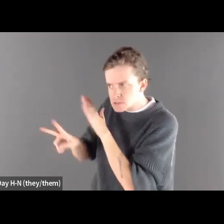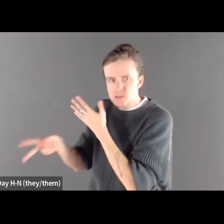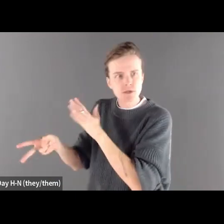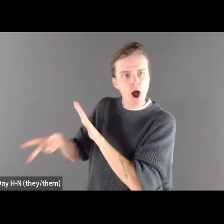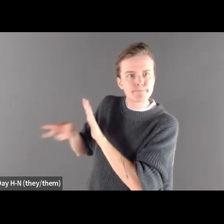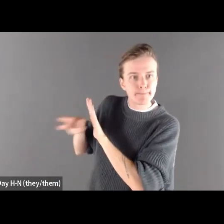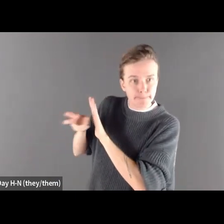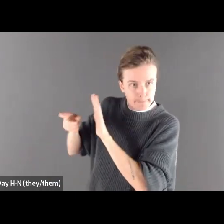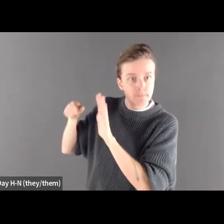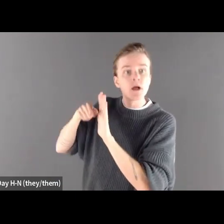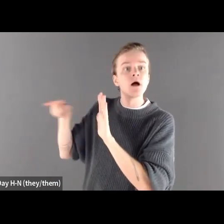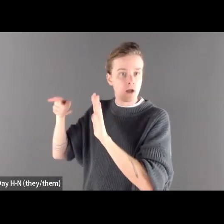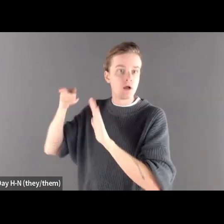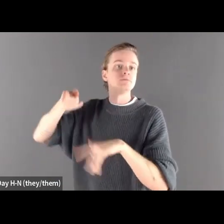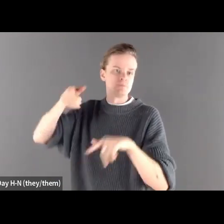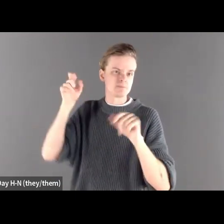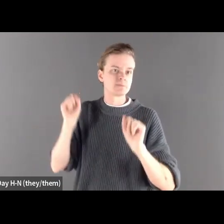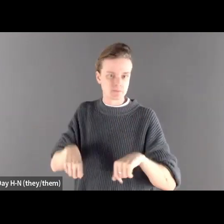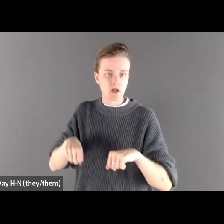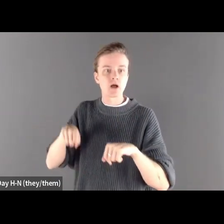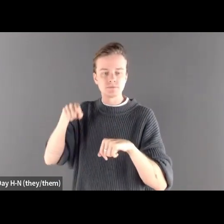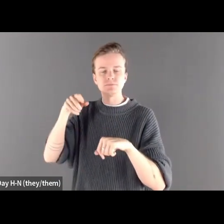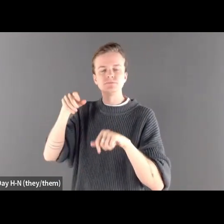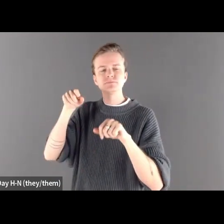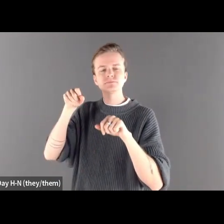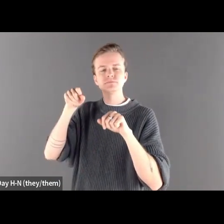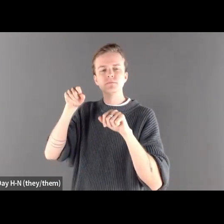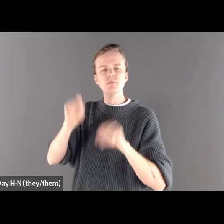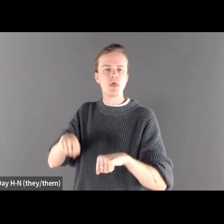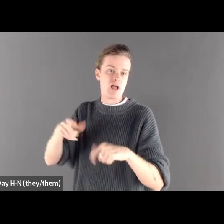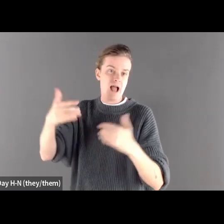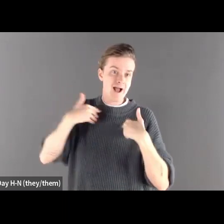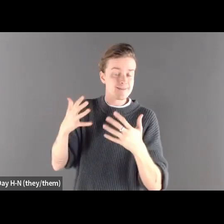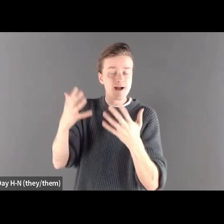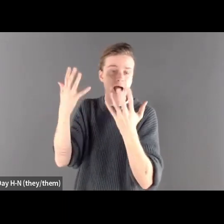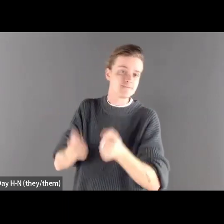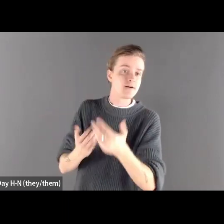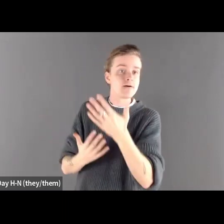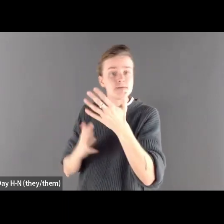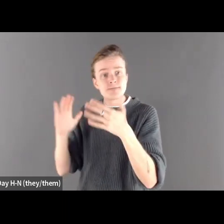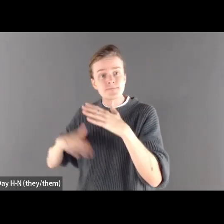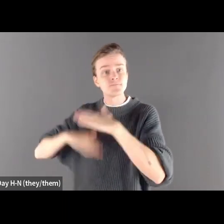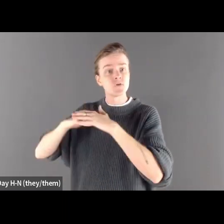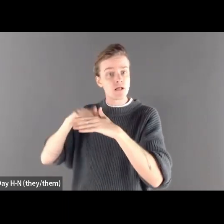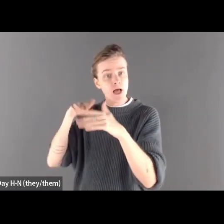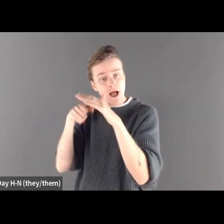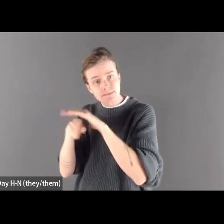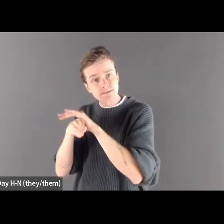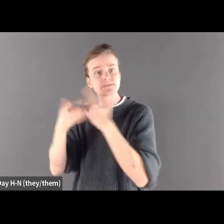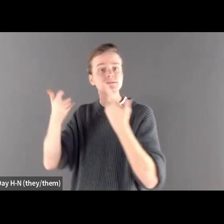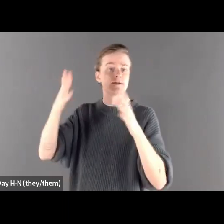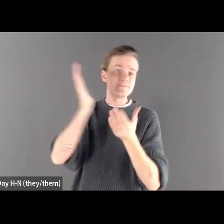mean, unfortunately, rogue law enforcement agencies, full access to files, messages, and of course, the user's